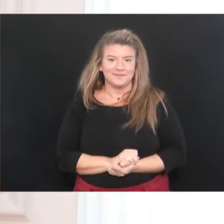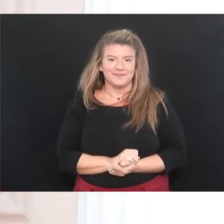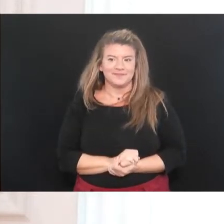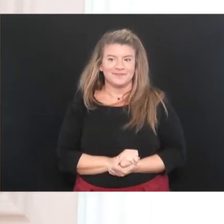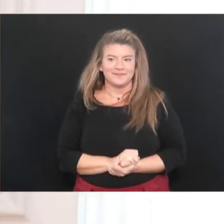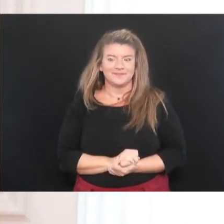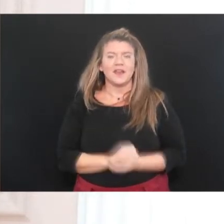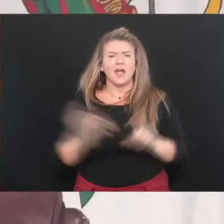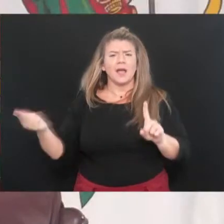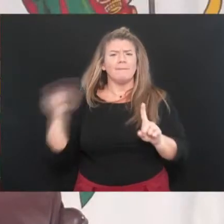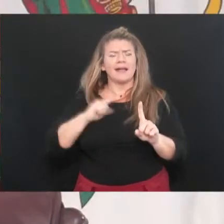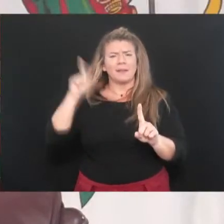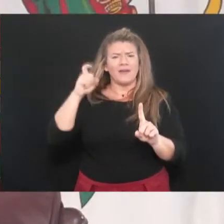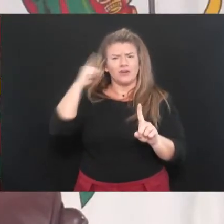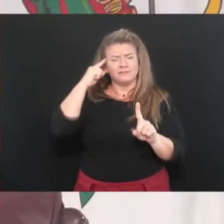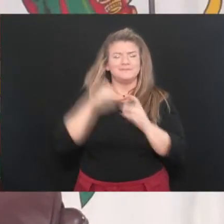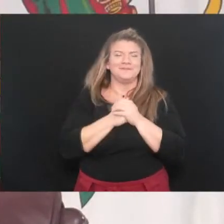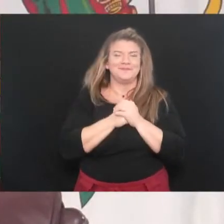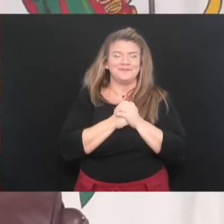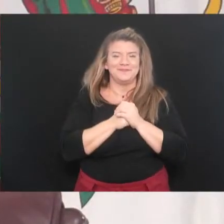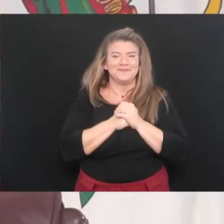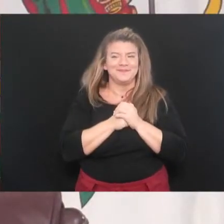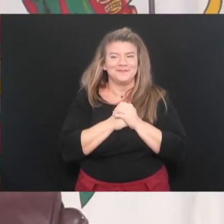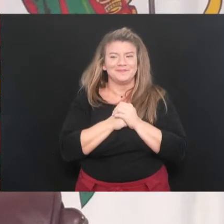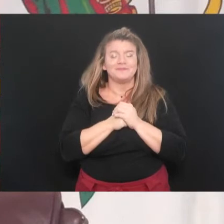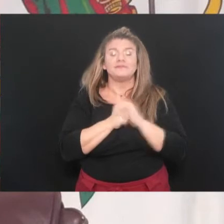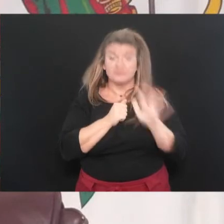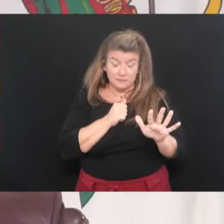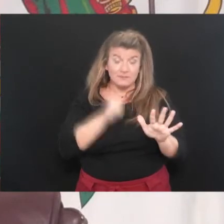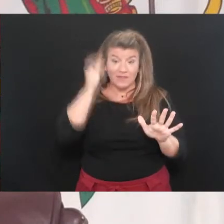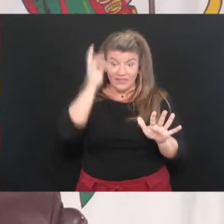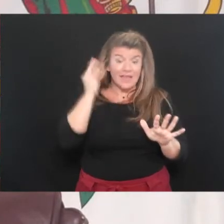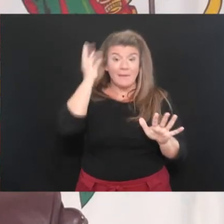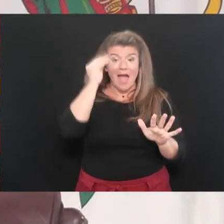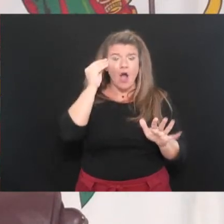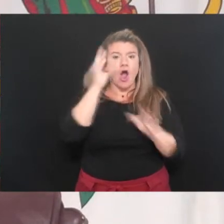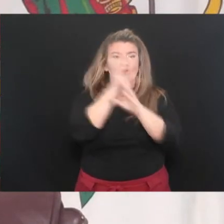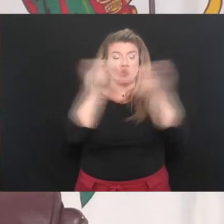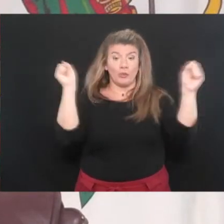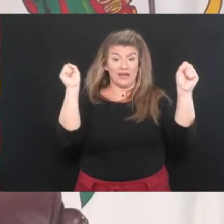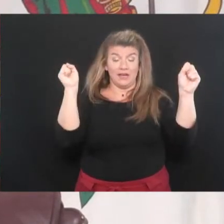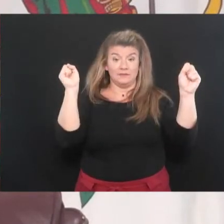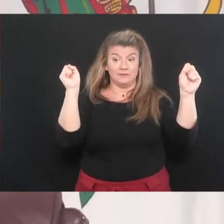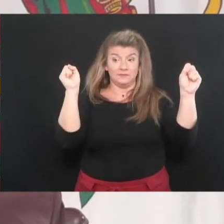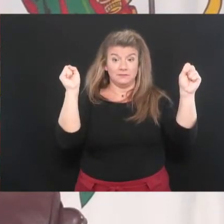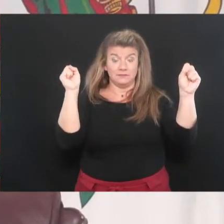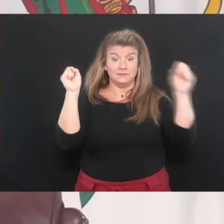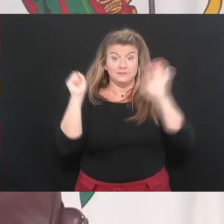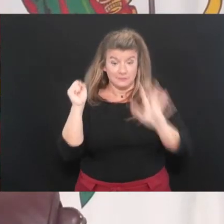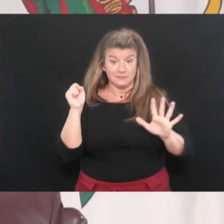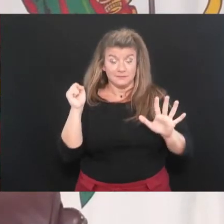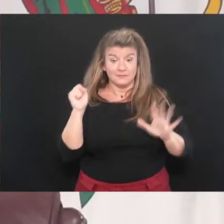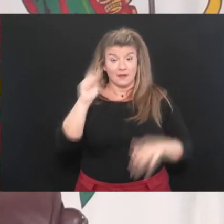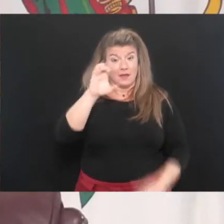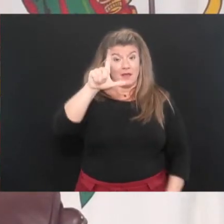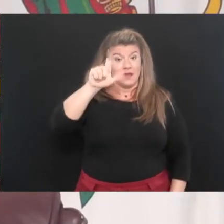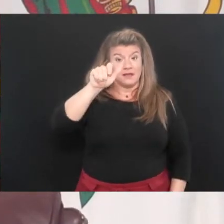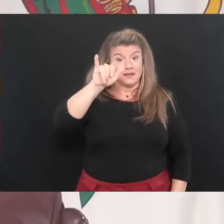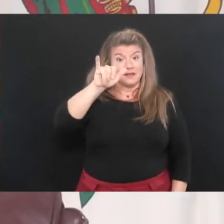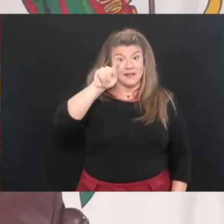And come back to me, Jordan. Think about our superintendent, Clayton